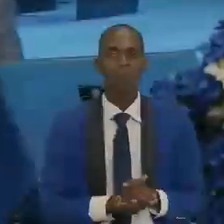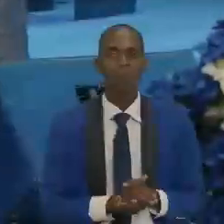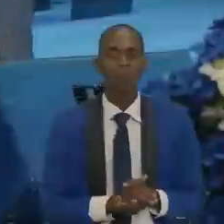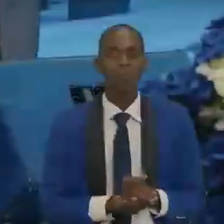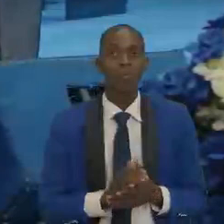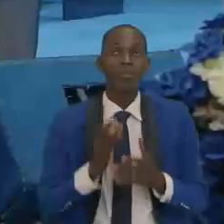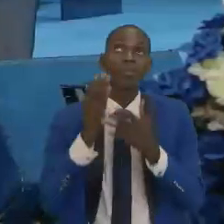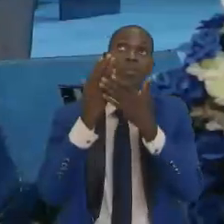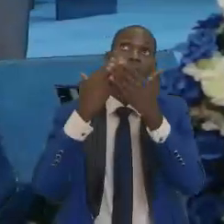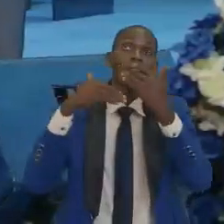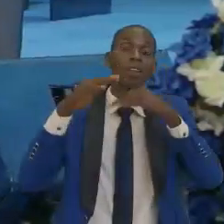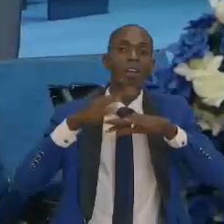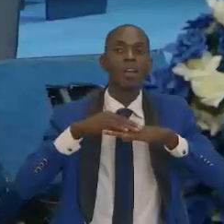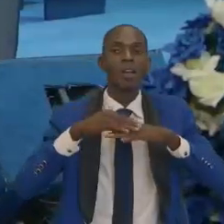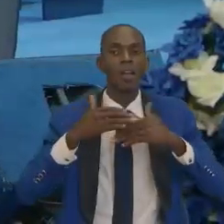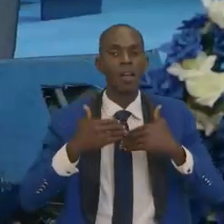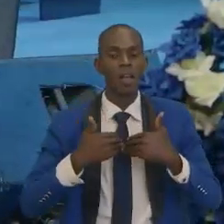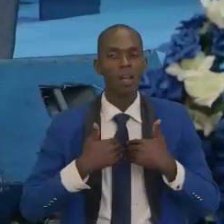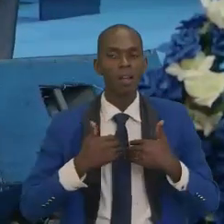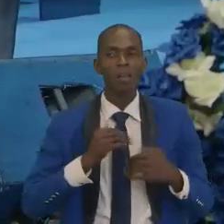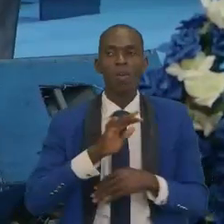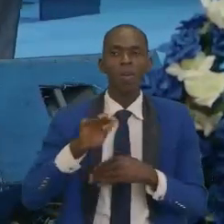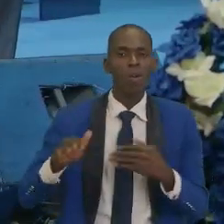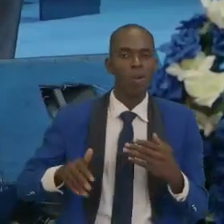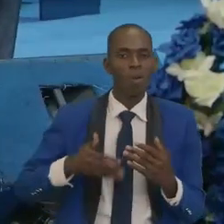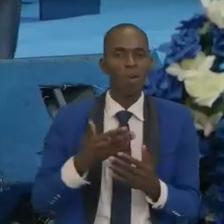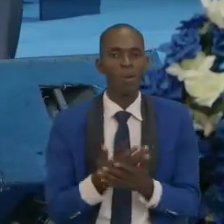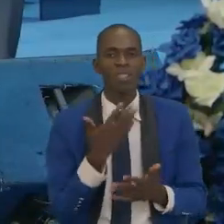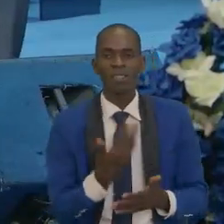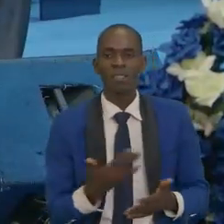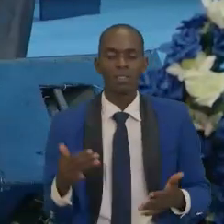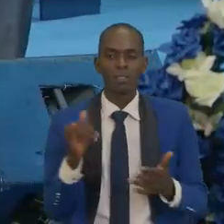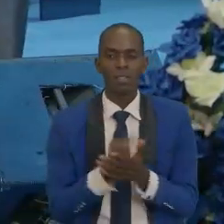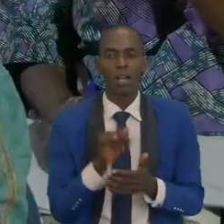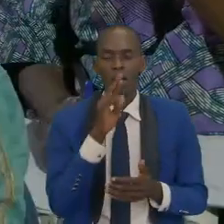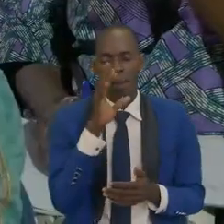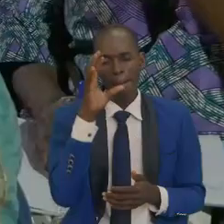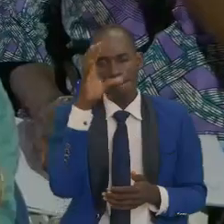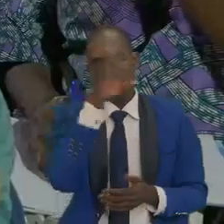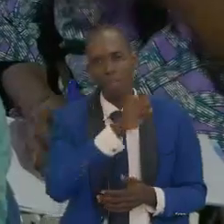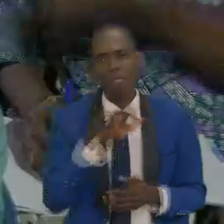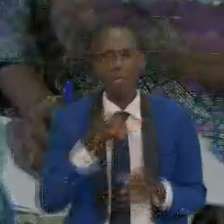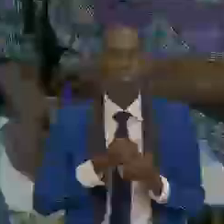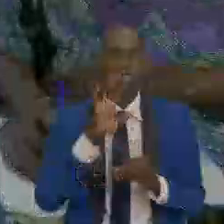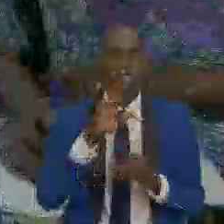heaven has all things that are missing in your body.